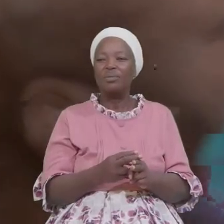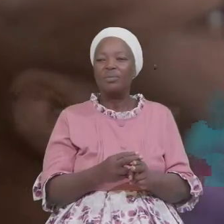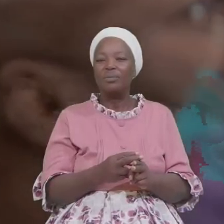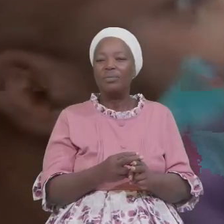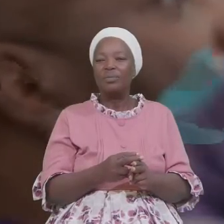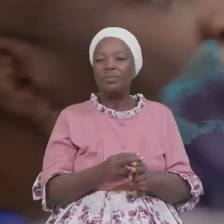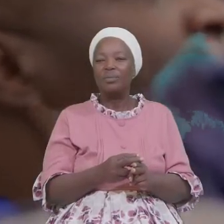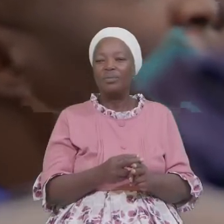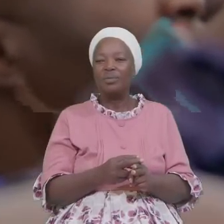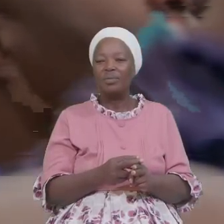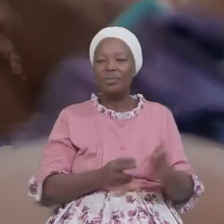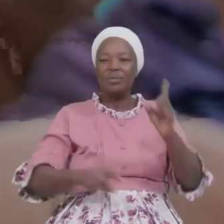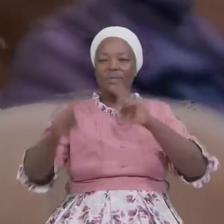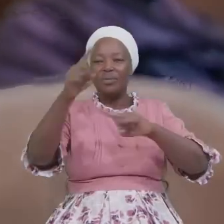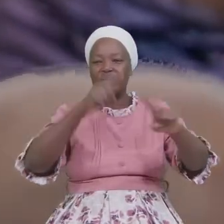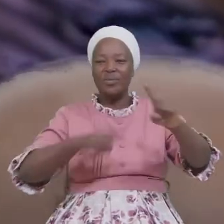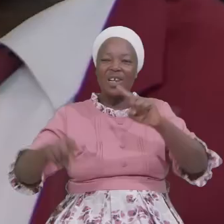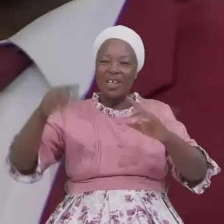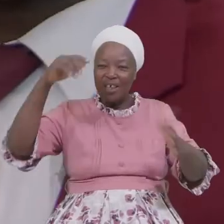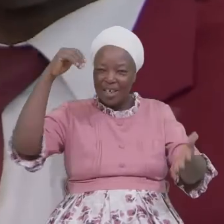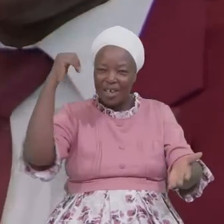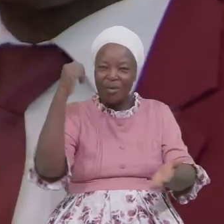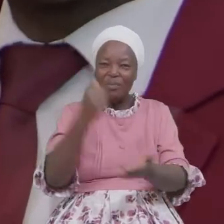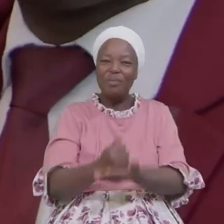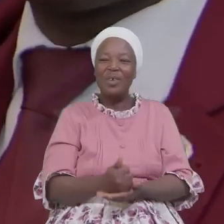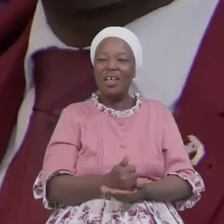Amen. Give a good assuring amen.